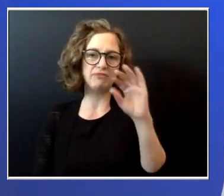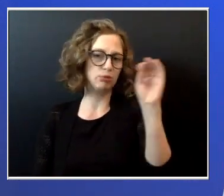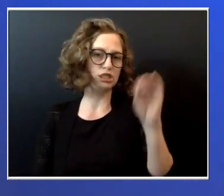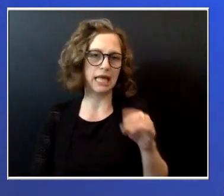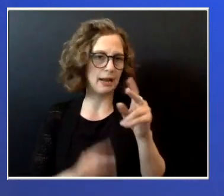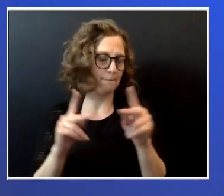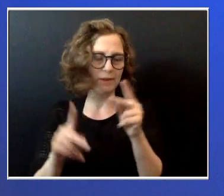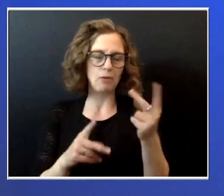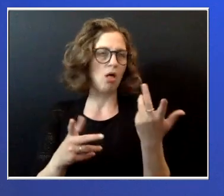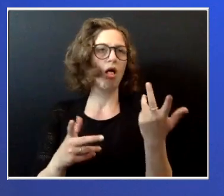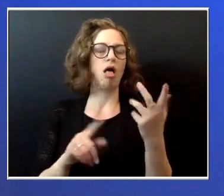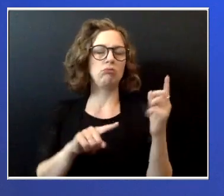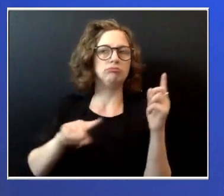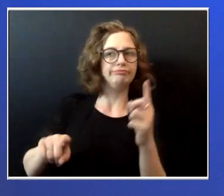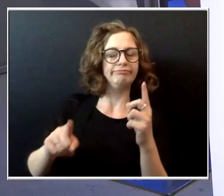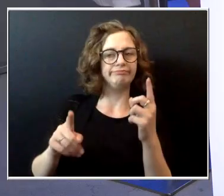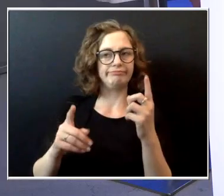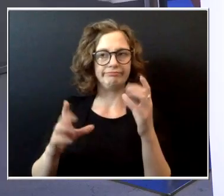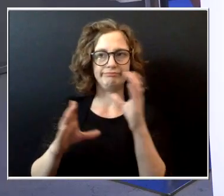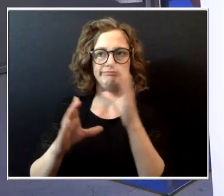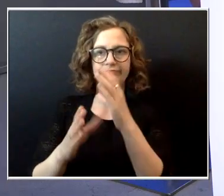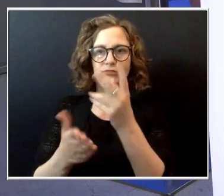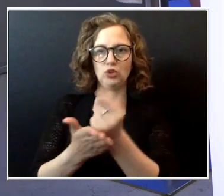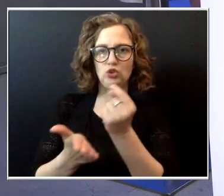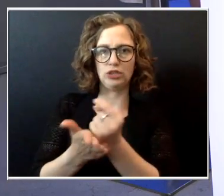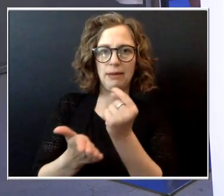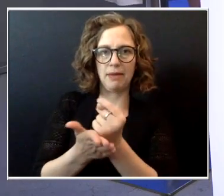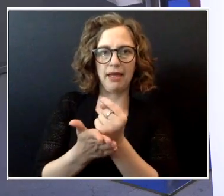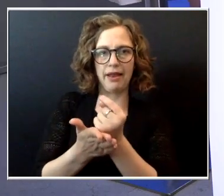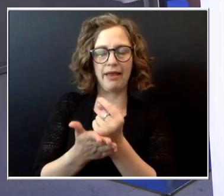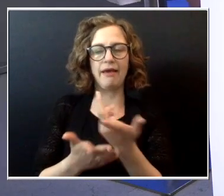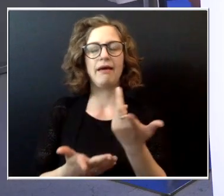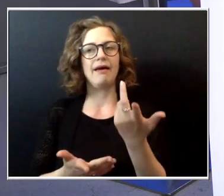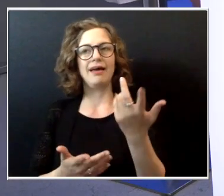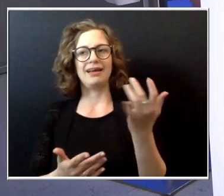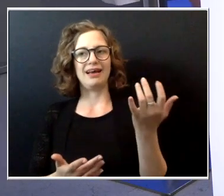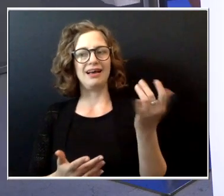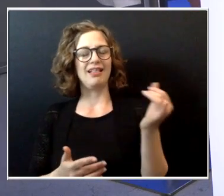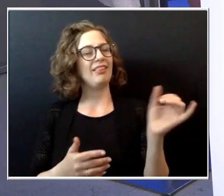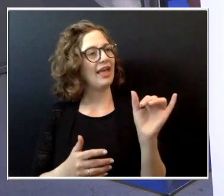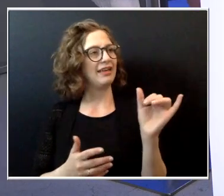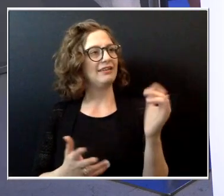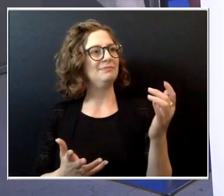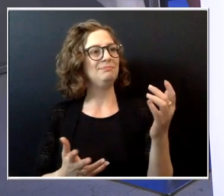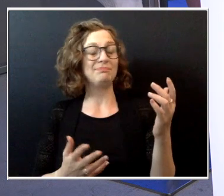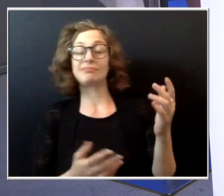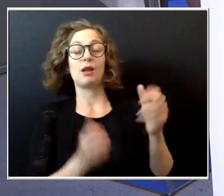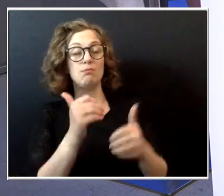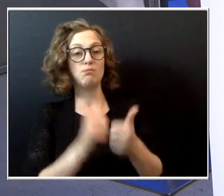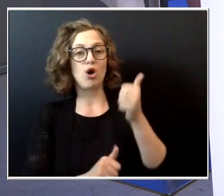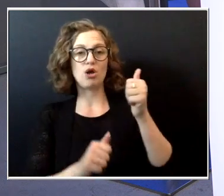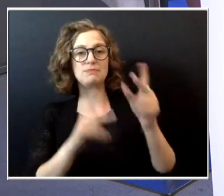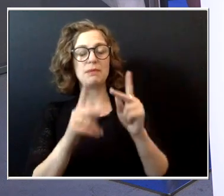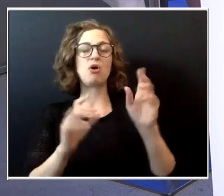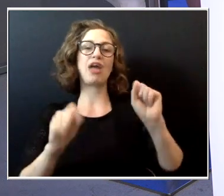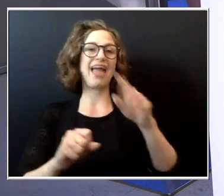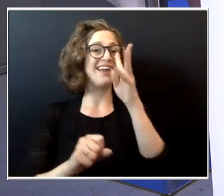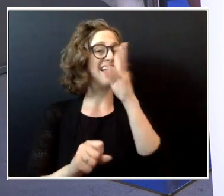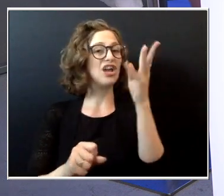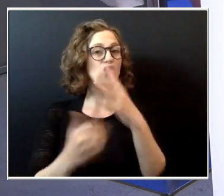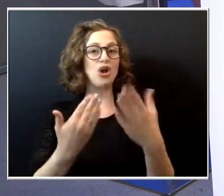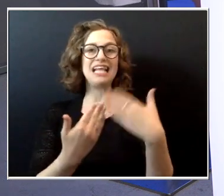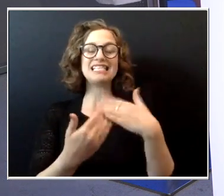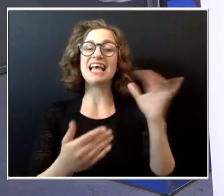But 20% of people... I think you just compared my nose to cicadas, is what I think just happened. And you looked me right as you... I know I have a good-sized nose. I said your nose